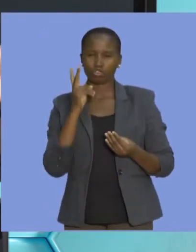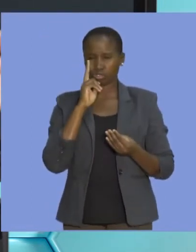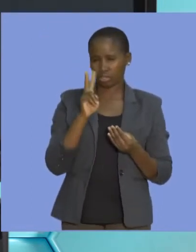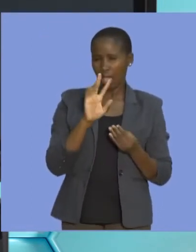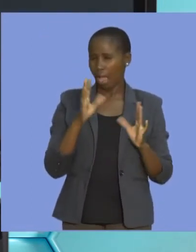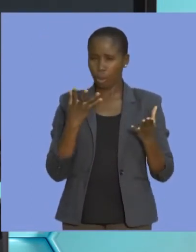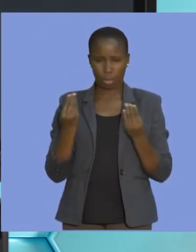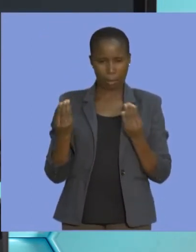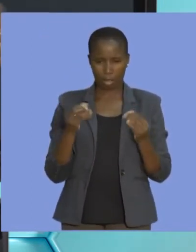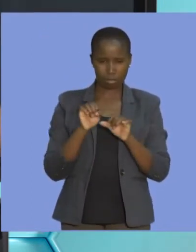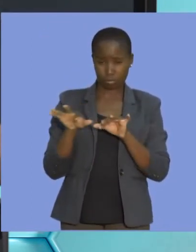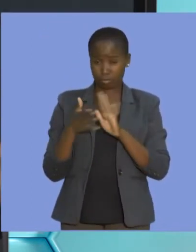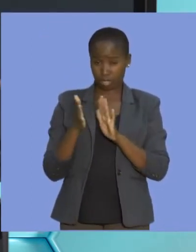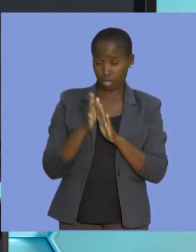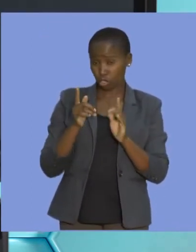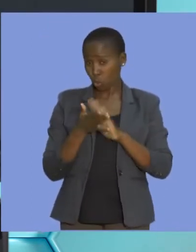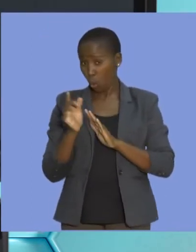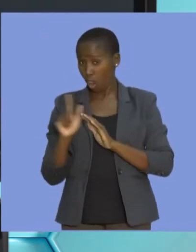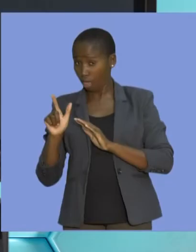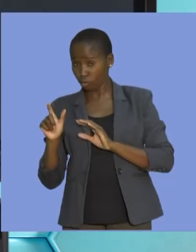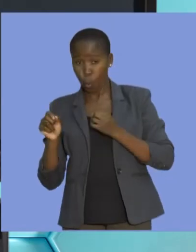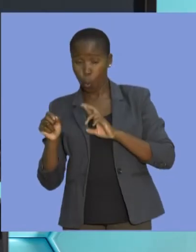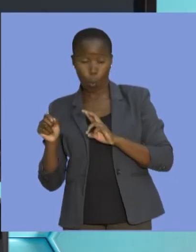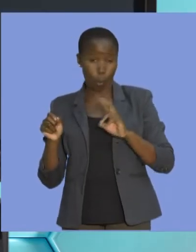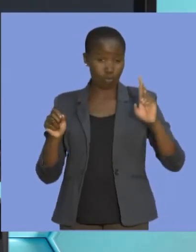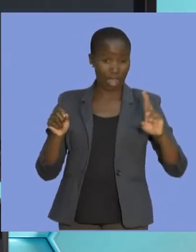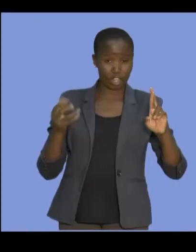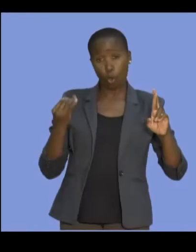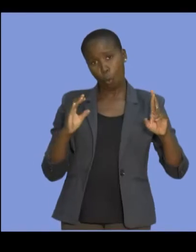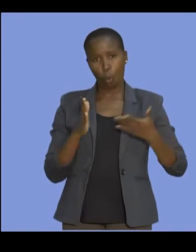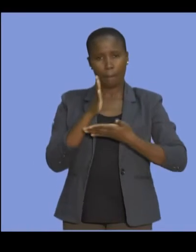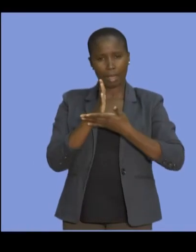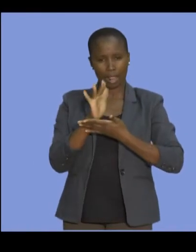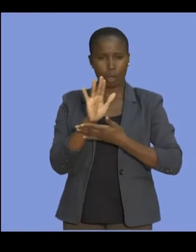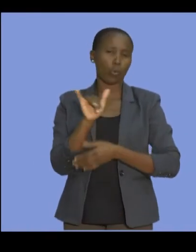distributed, to the left, right, or symmetric. Okay, let's see.